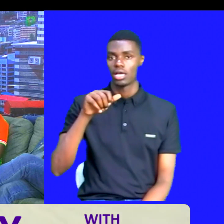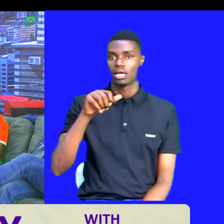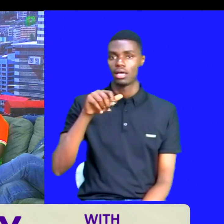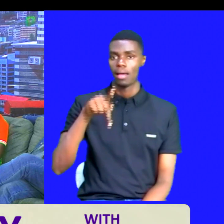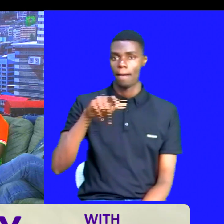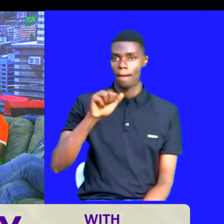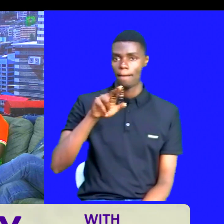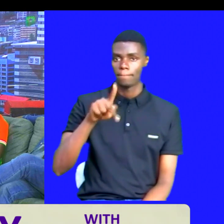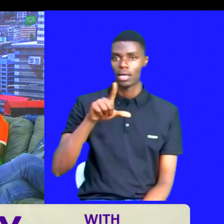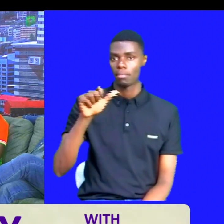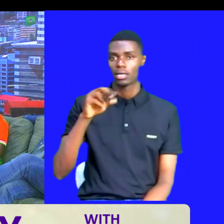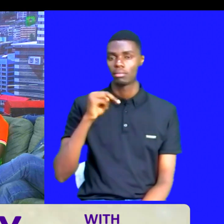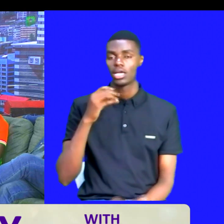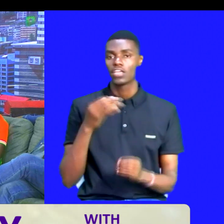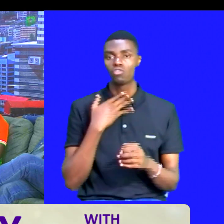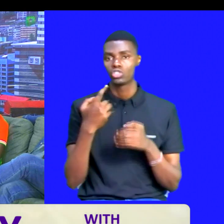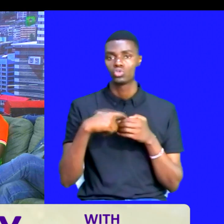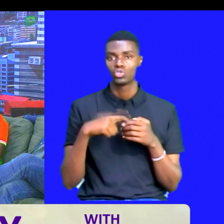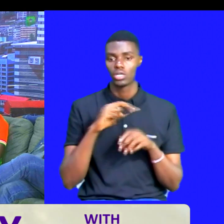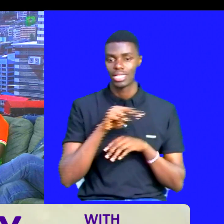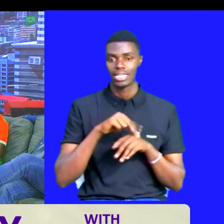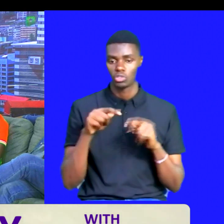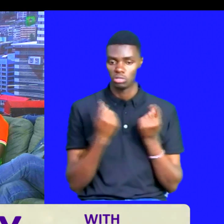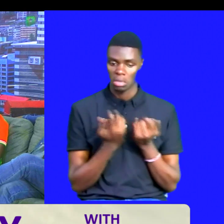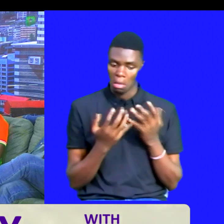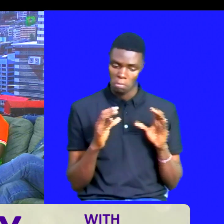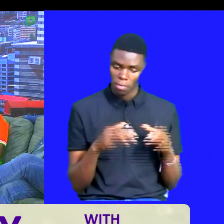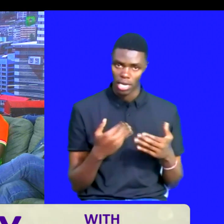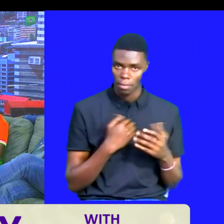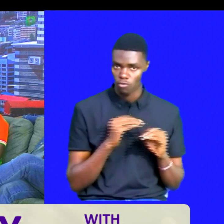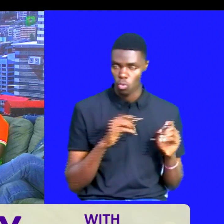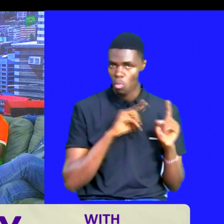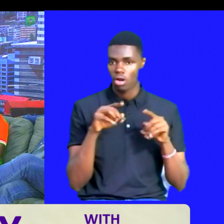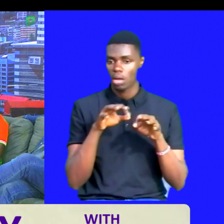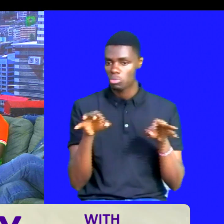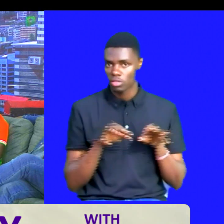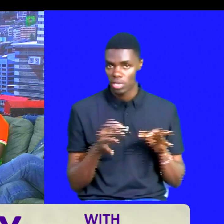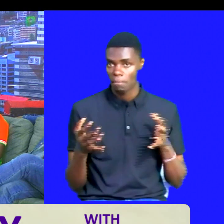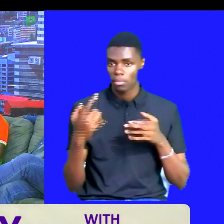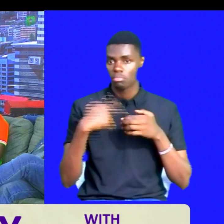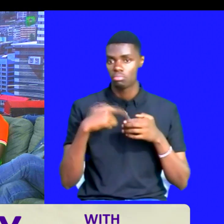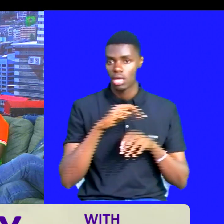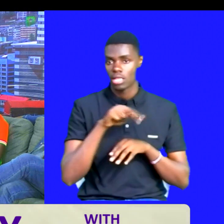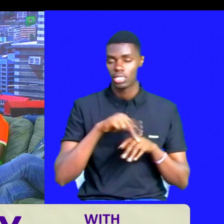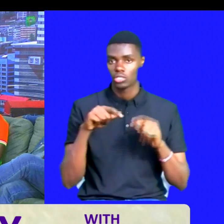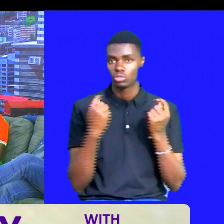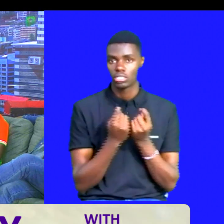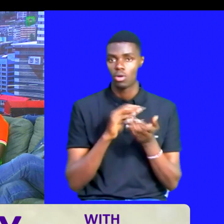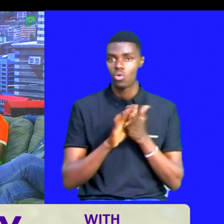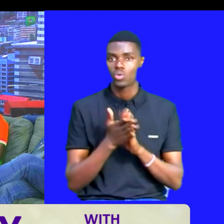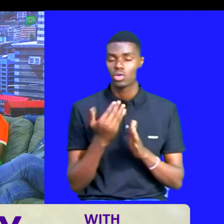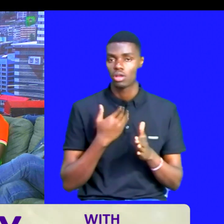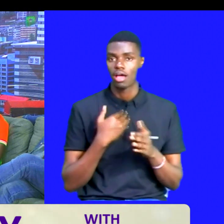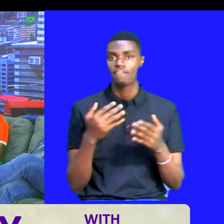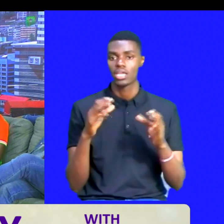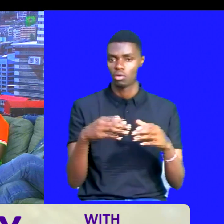anybody who wants to join the national team, maybe you don't have a club, come to the field. You might even join the national team without having a club. Right. Because